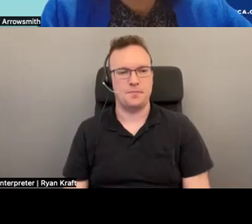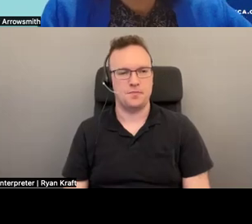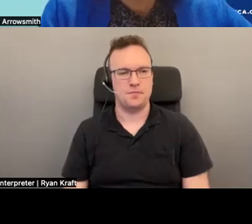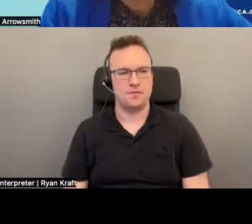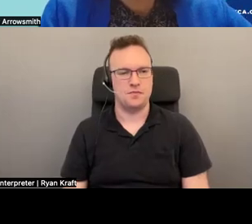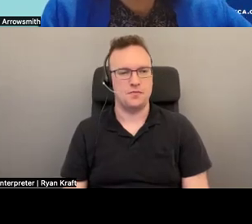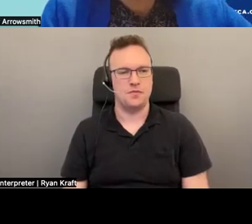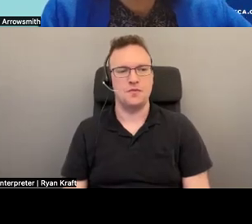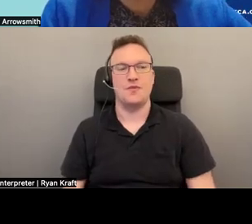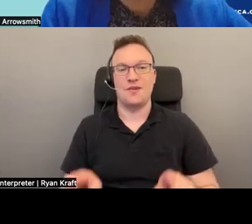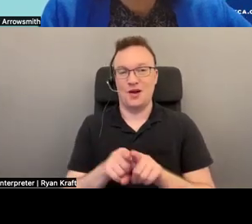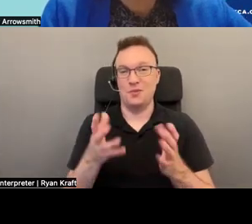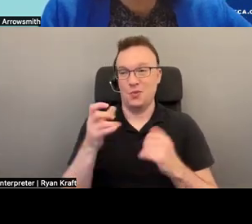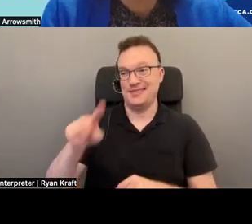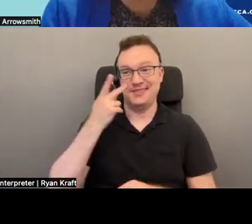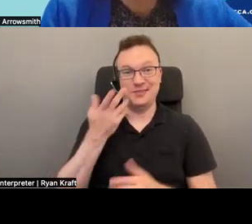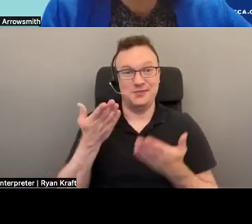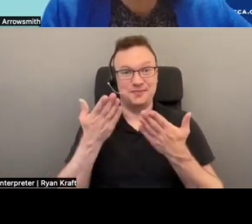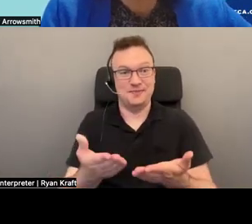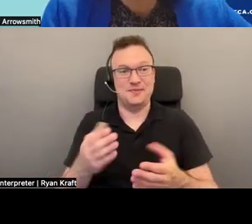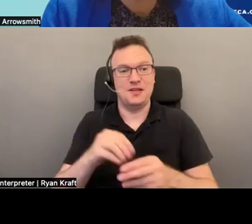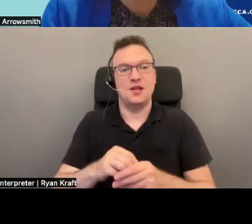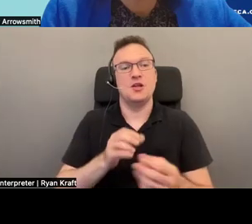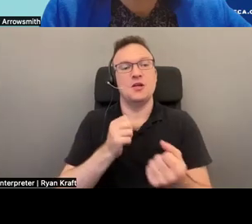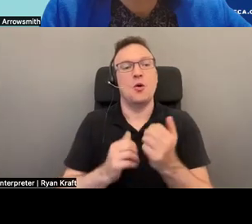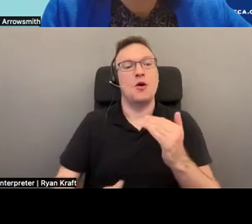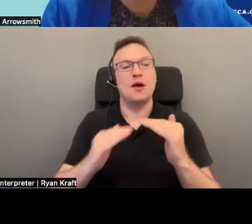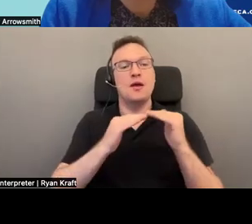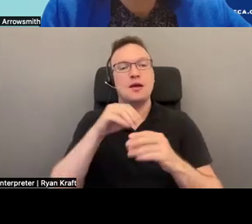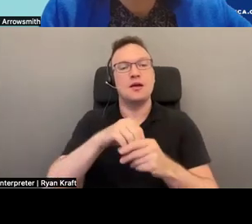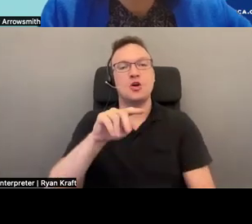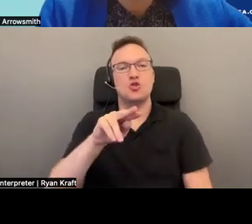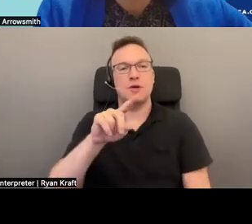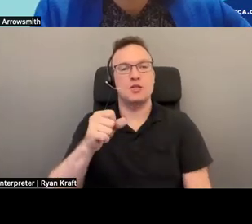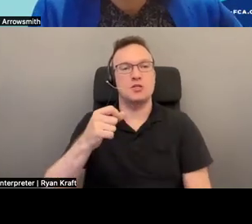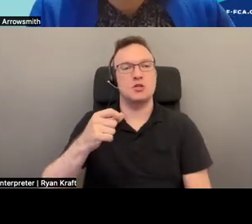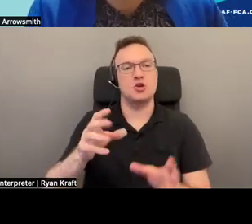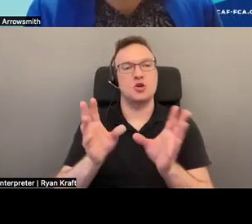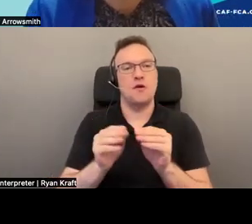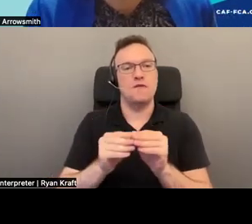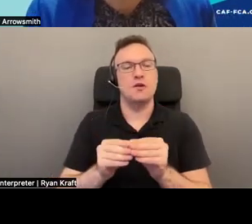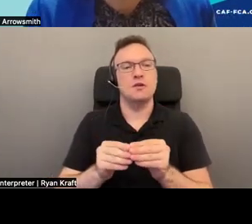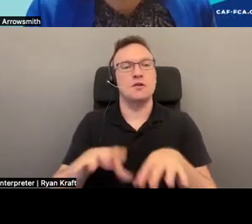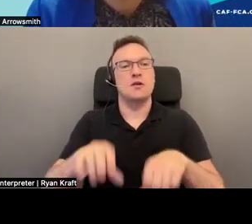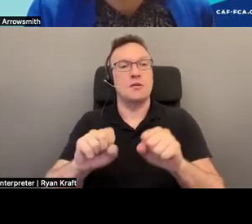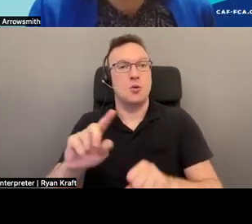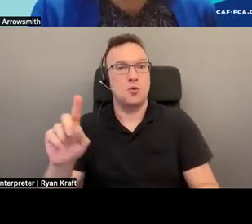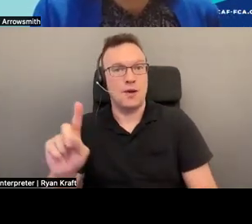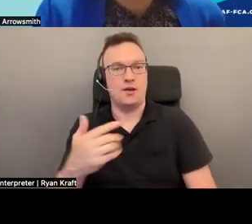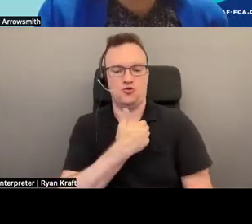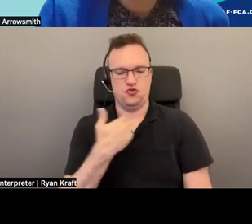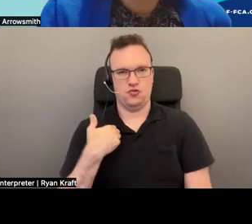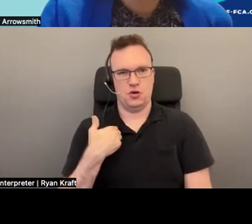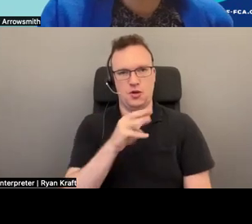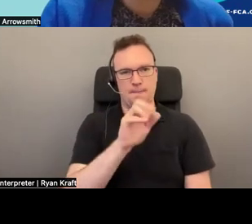And would love to see you at our Supporting Equity in Trades Conference, which is being held in Toronto from May